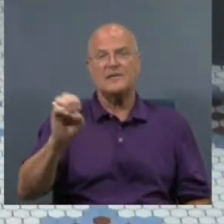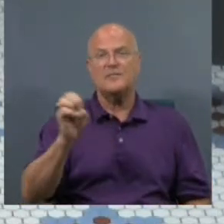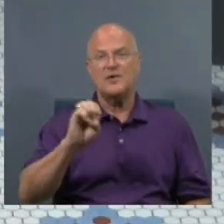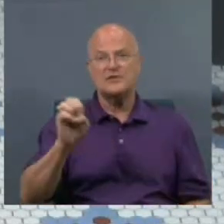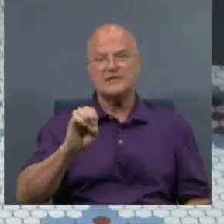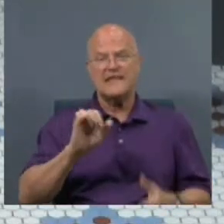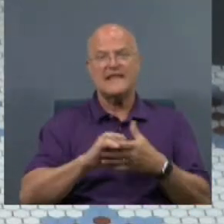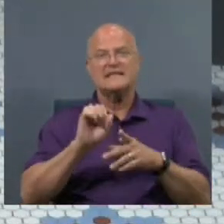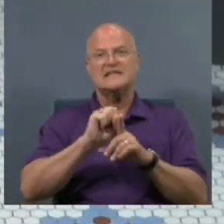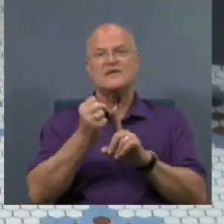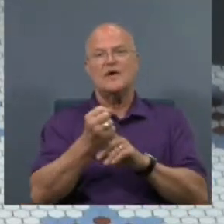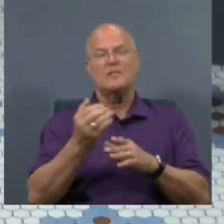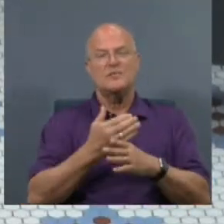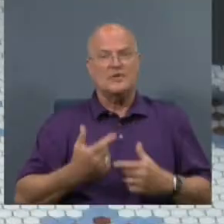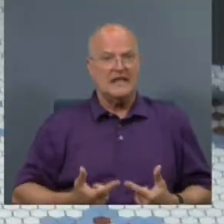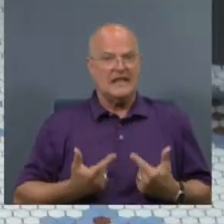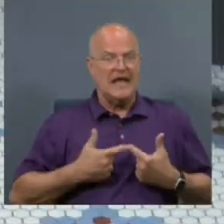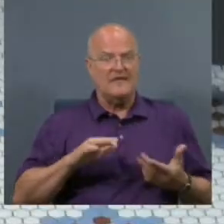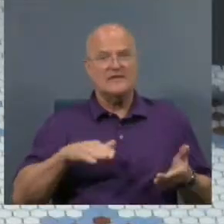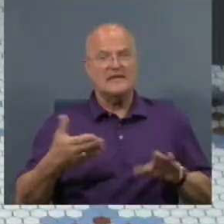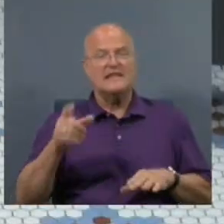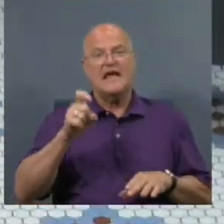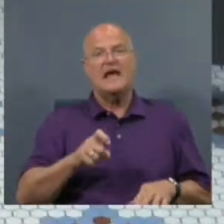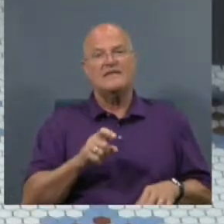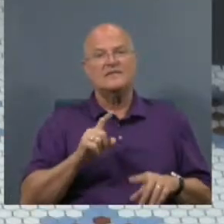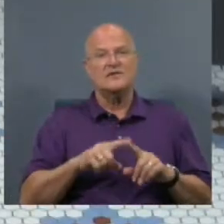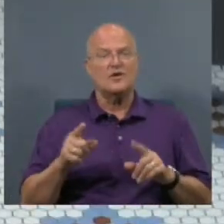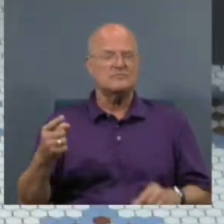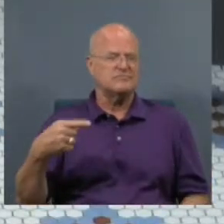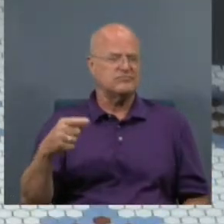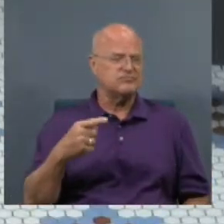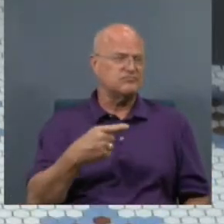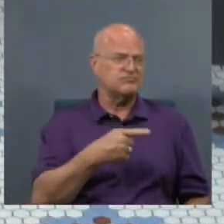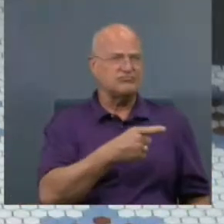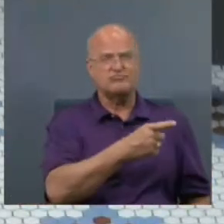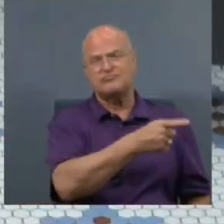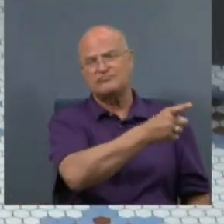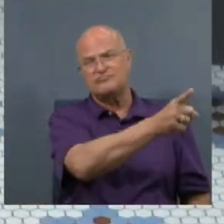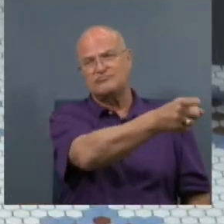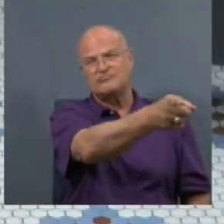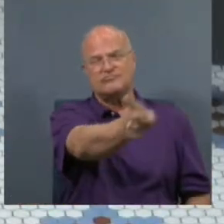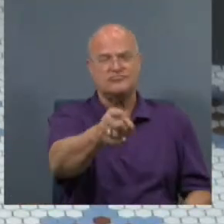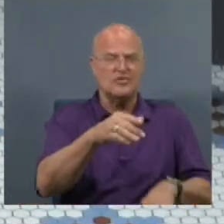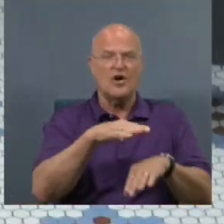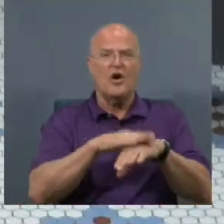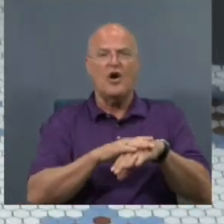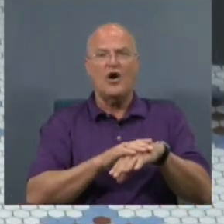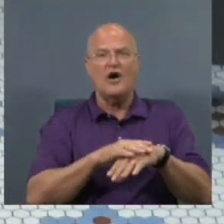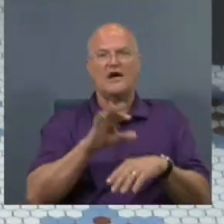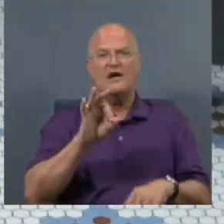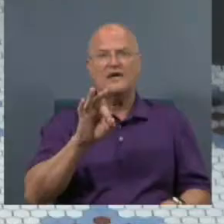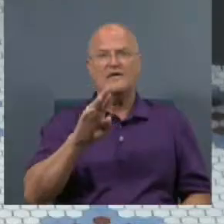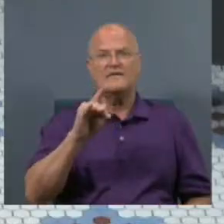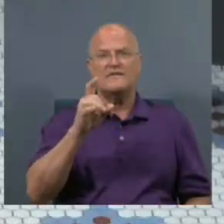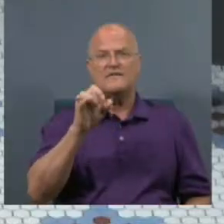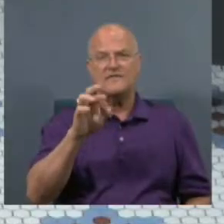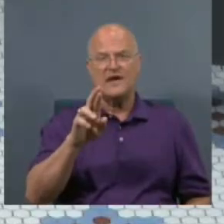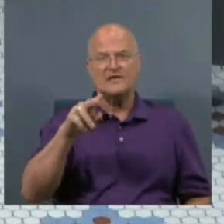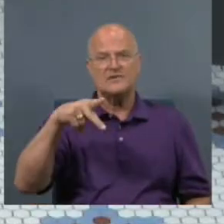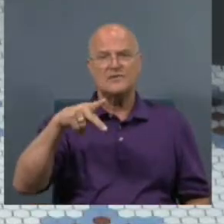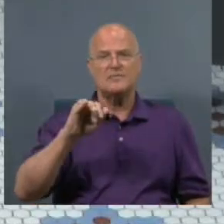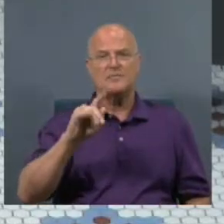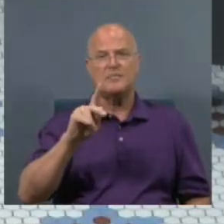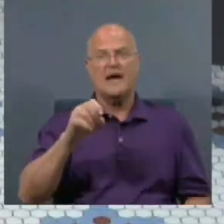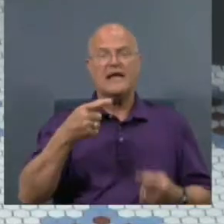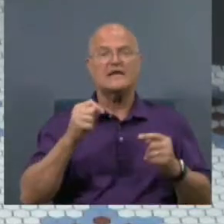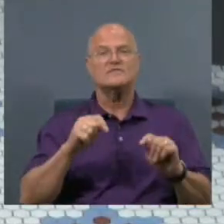that's a situation between life and death. They would literally have to go all the way around, get on Fraser Pike, and then try to